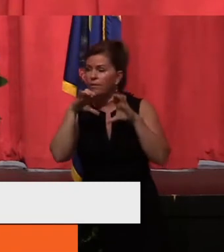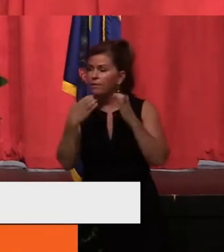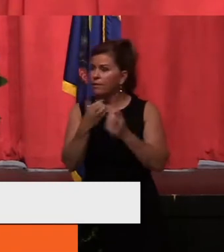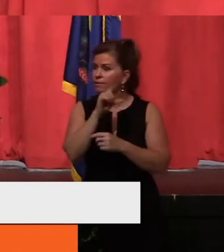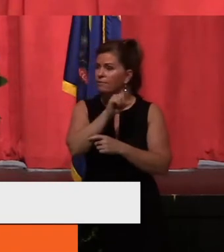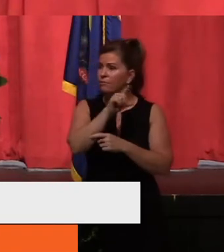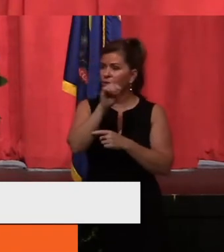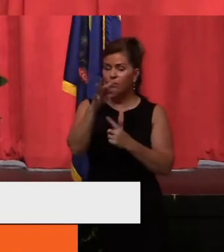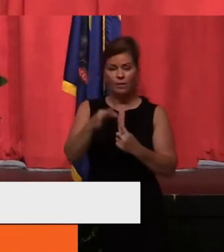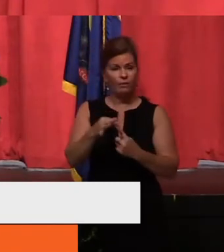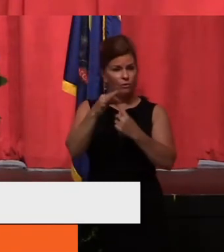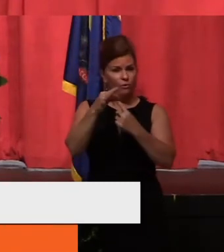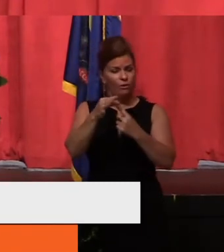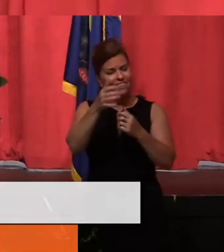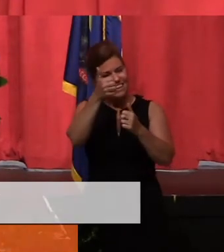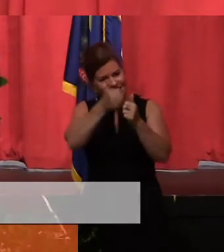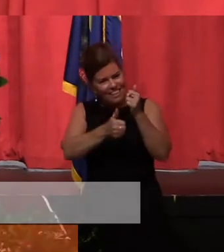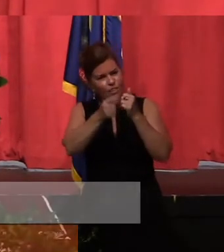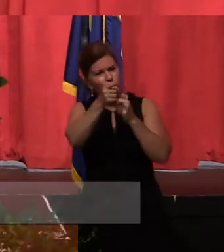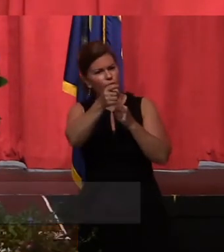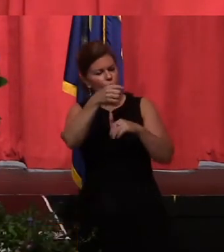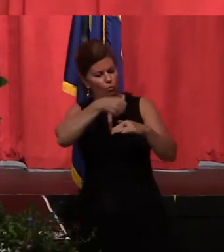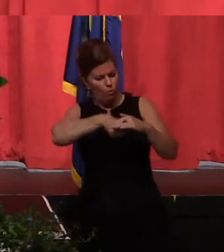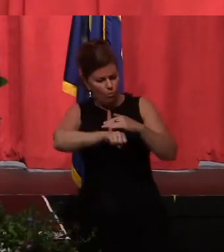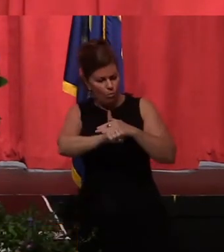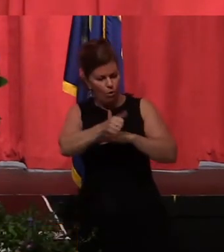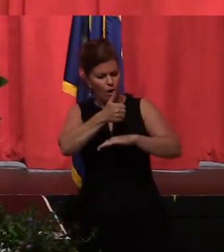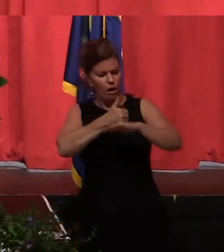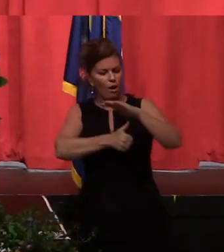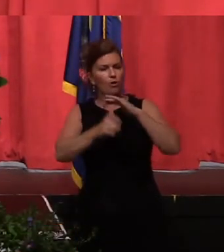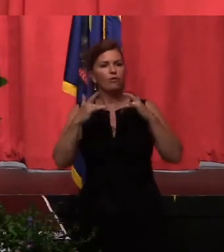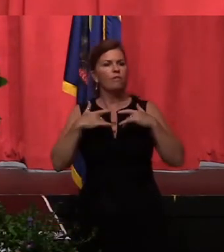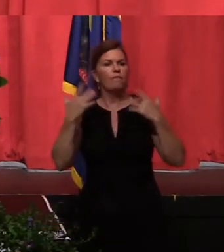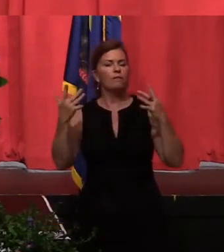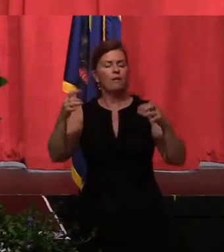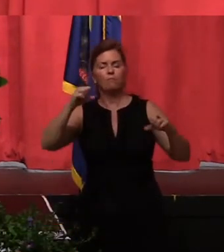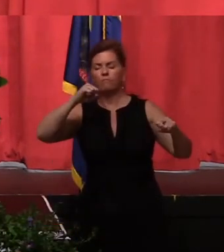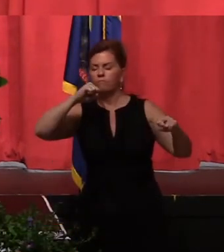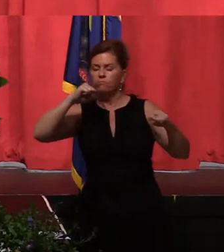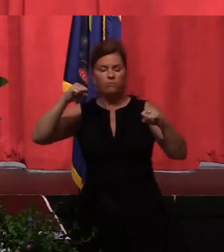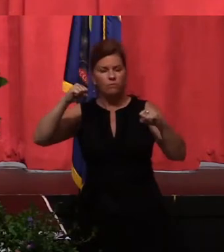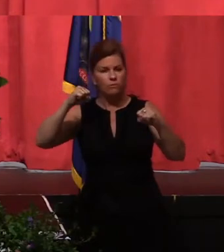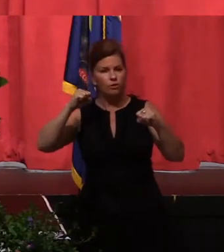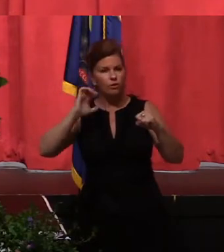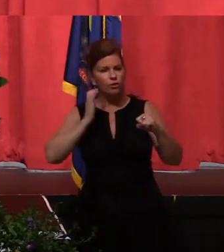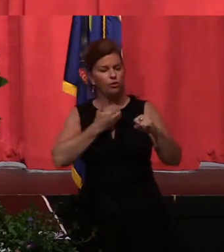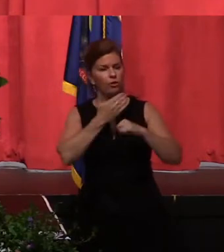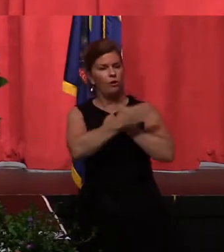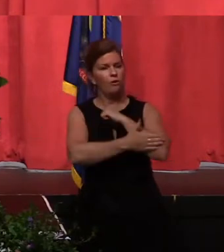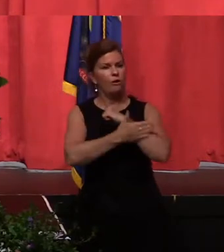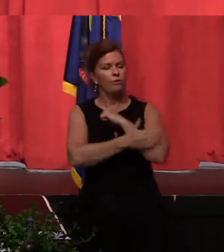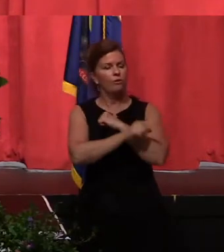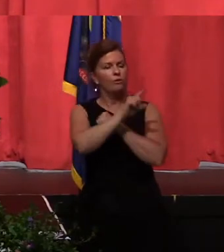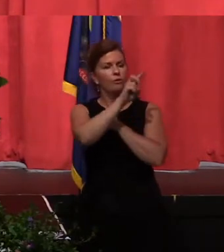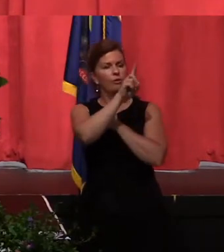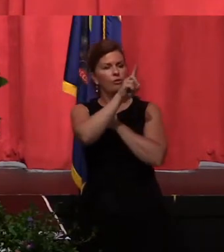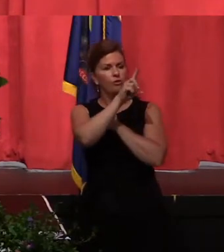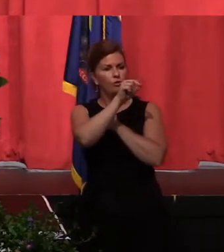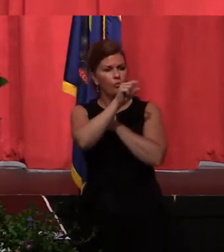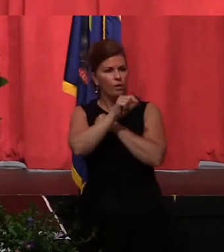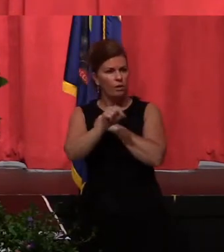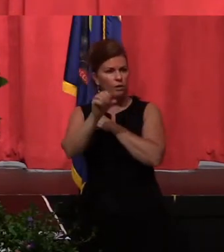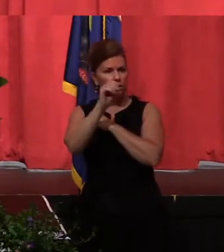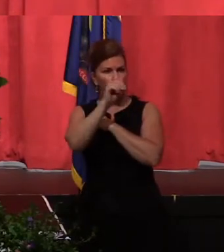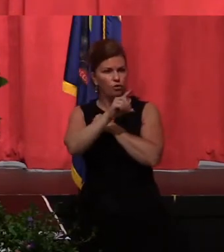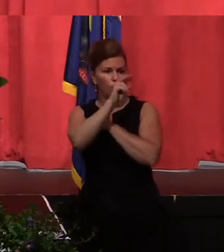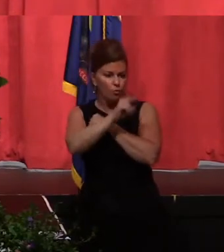is that each of you was born under the canopy of events that rocked our country in 2001. And